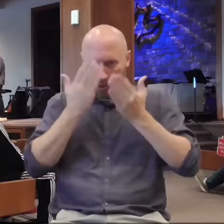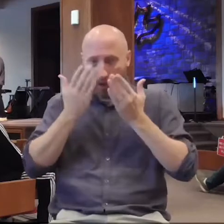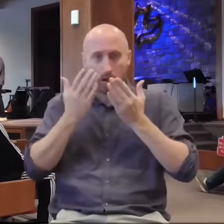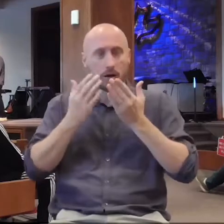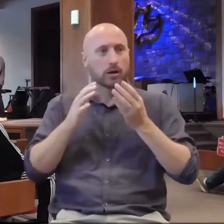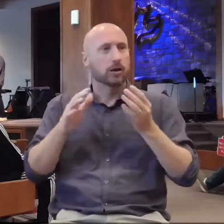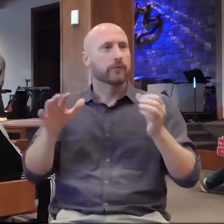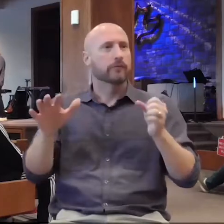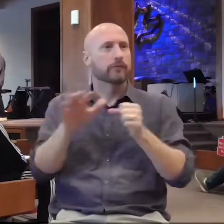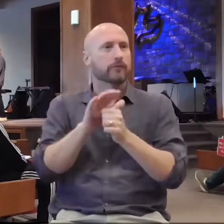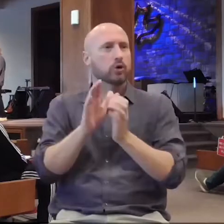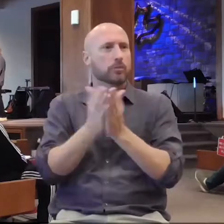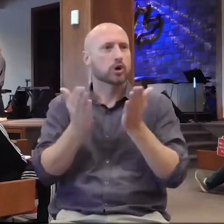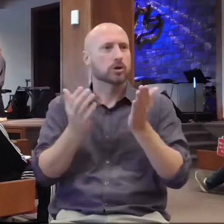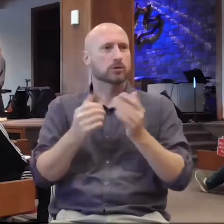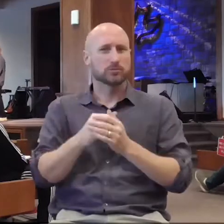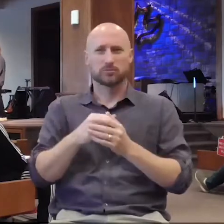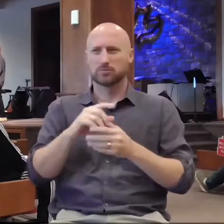When was the last time you did that?